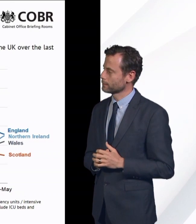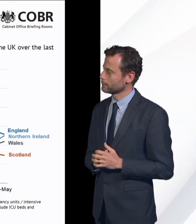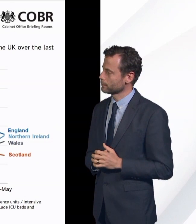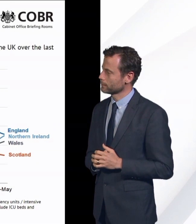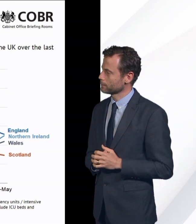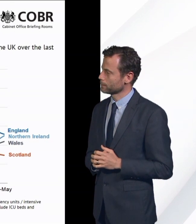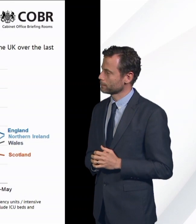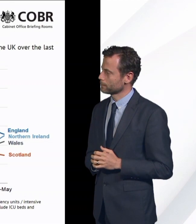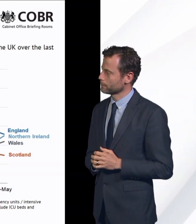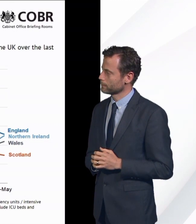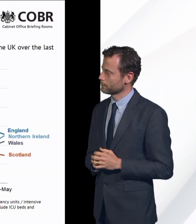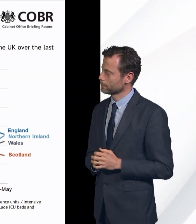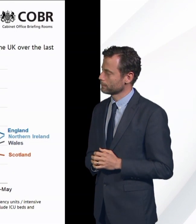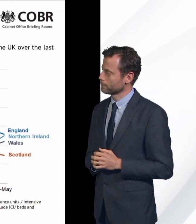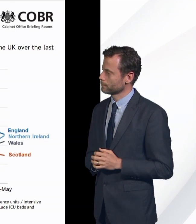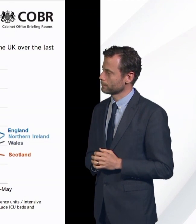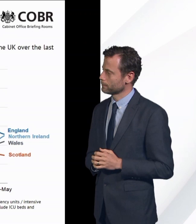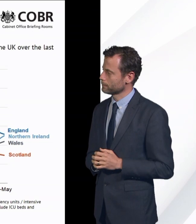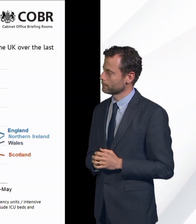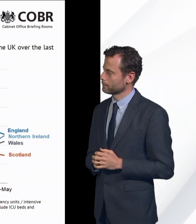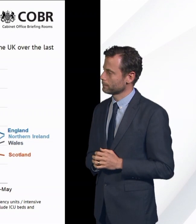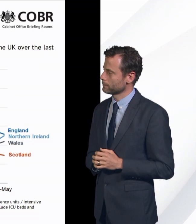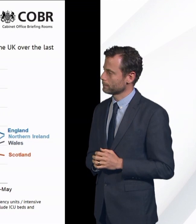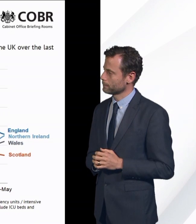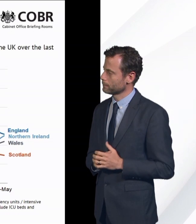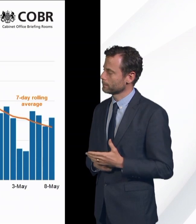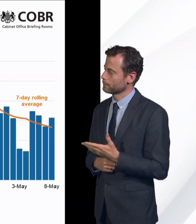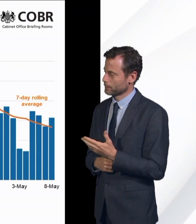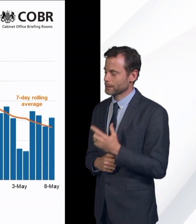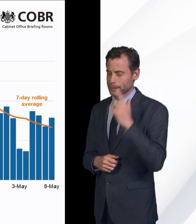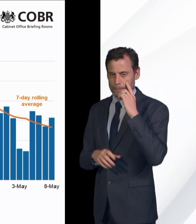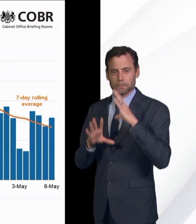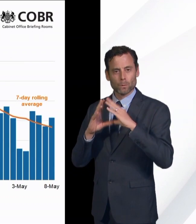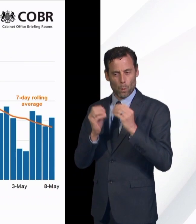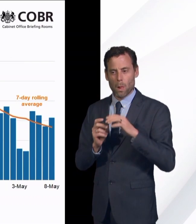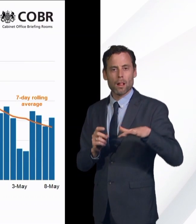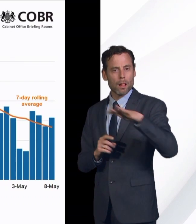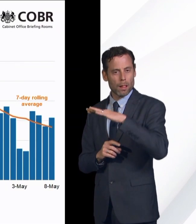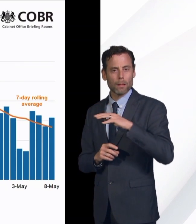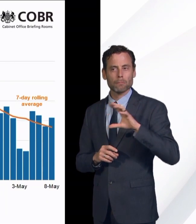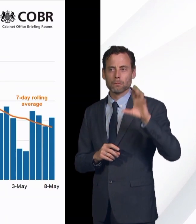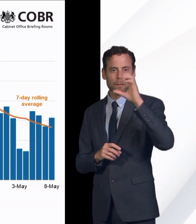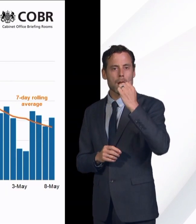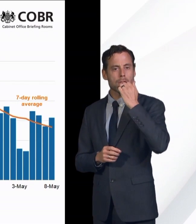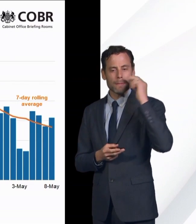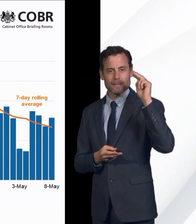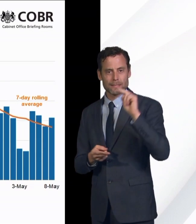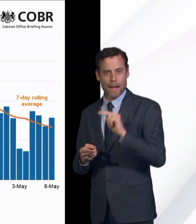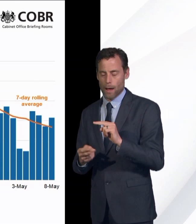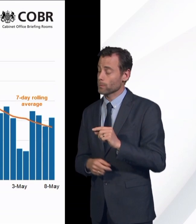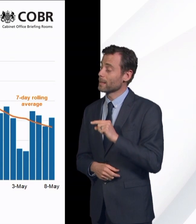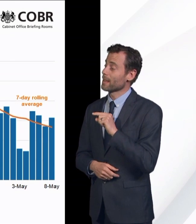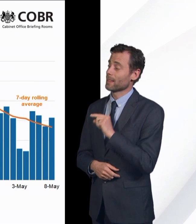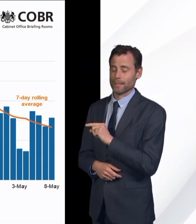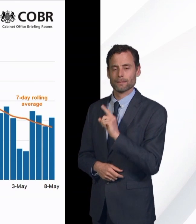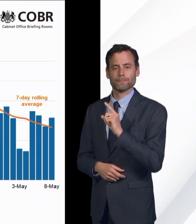COVID-19 is similarly falling. And then finally, we show data on deaths, and sadly,